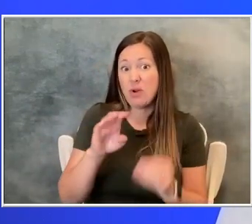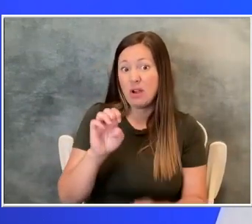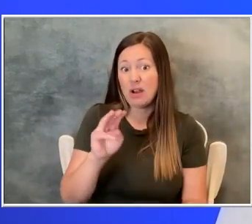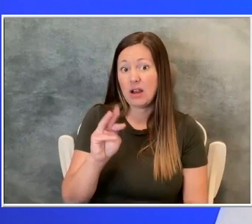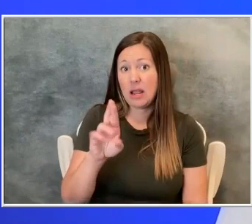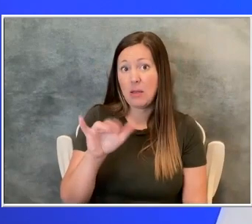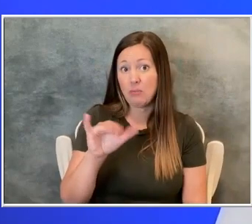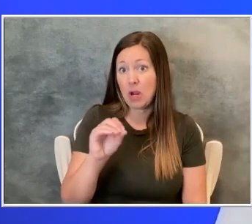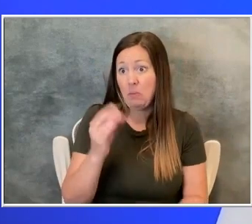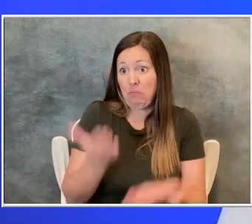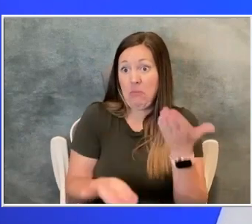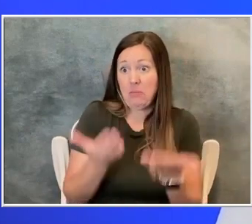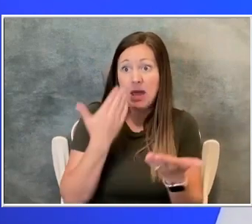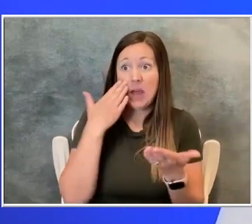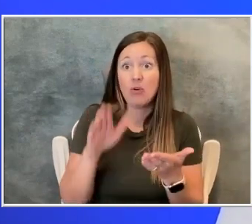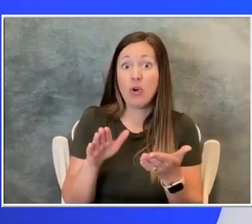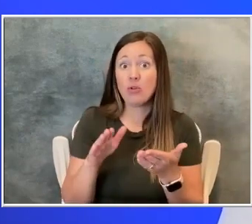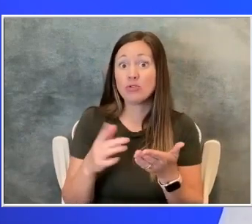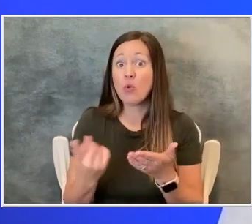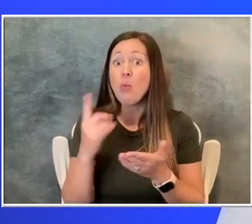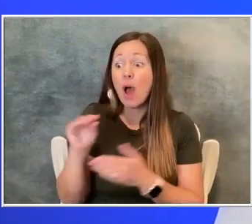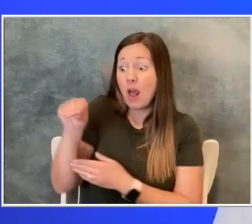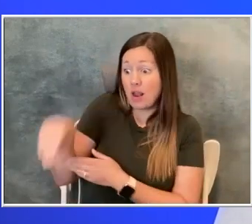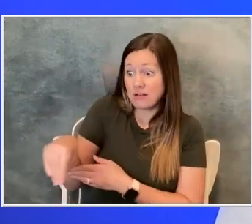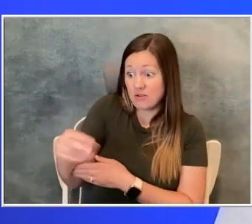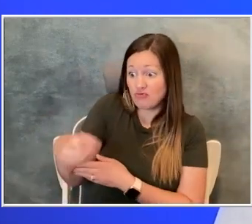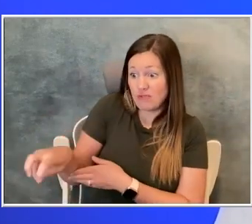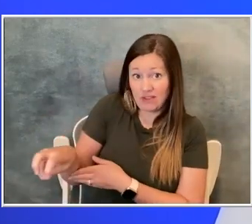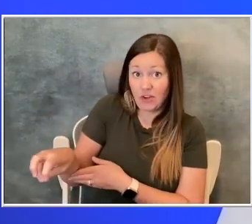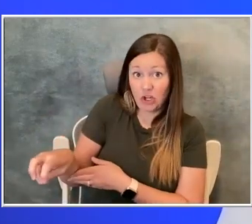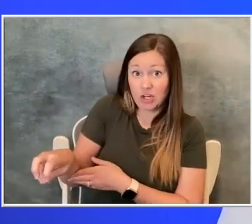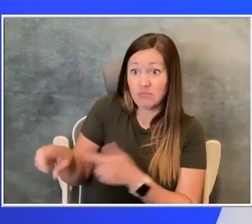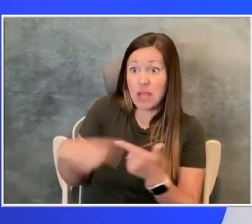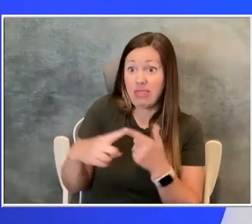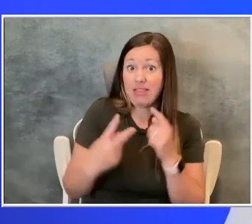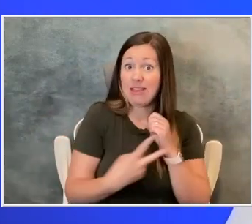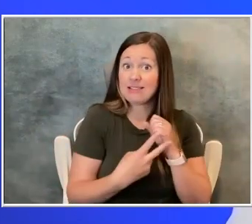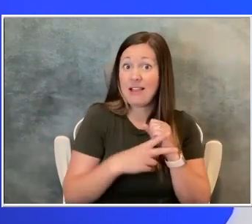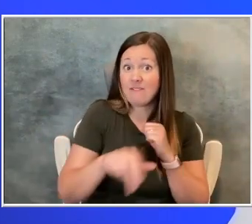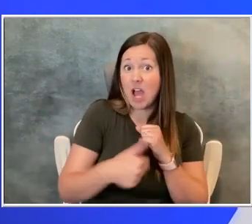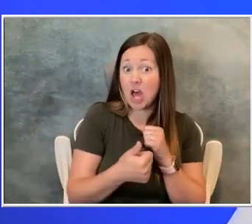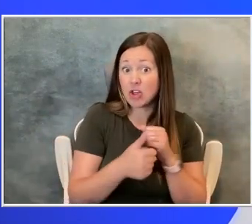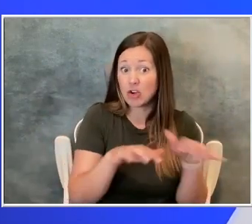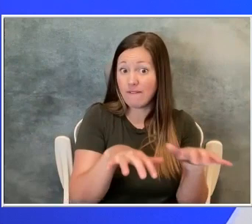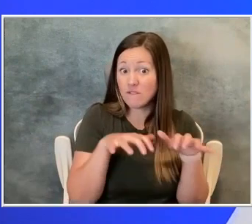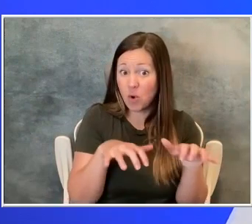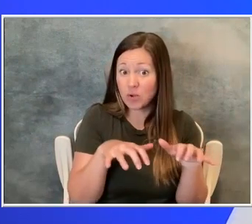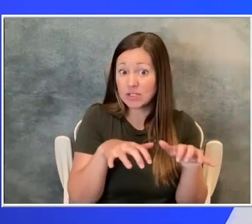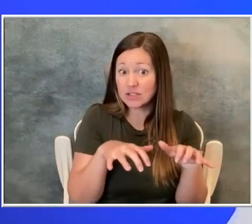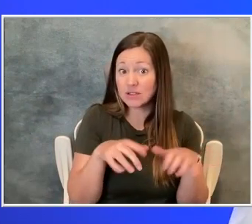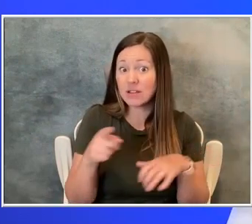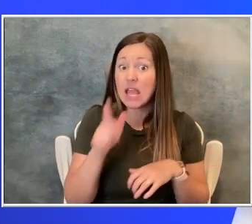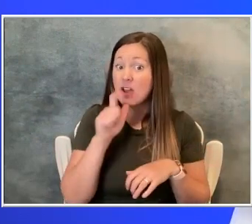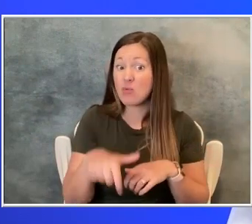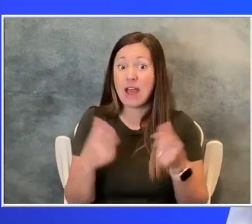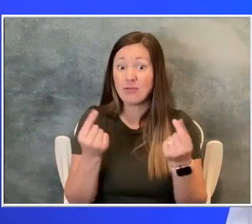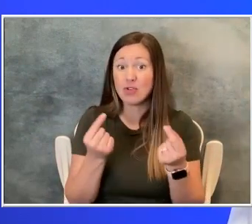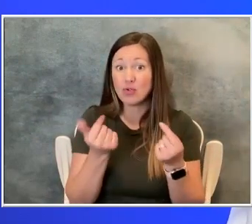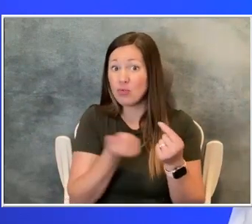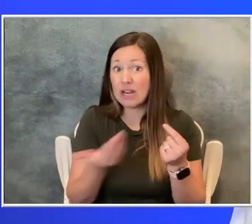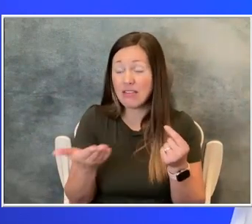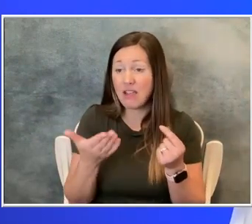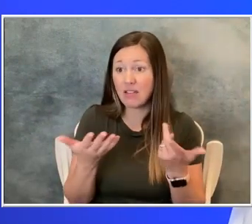embryos put back and it takes, then they have others that are frozen, that they don't have to do anything more but go back